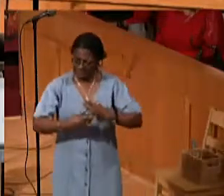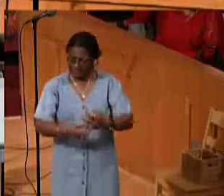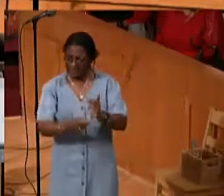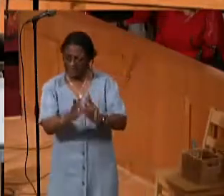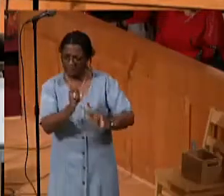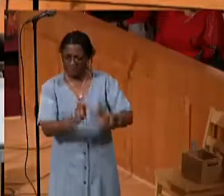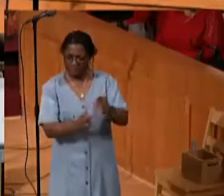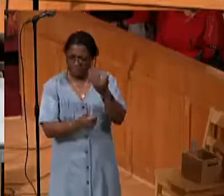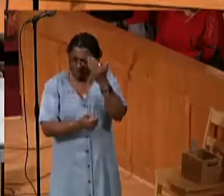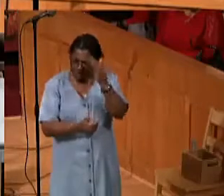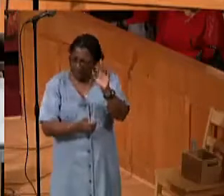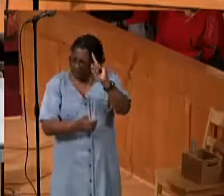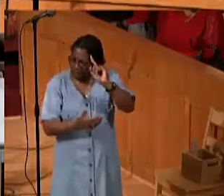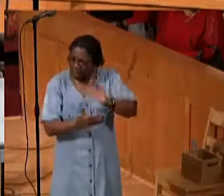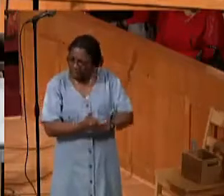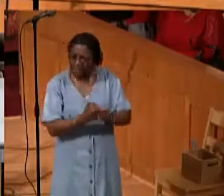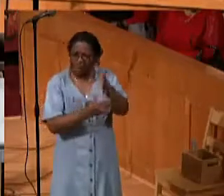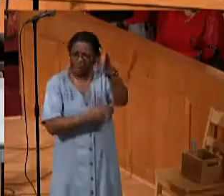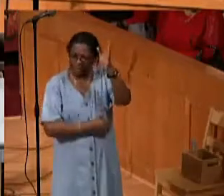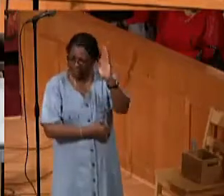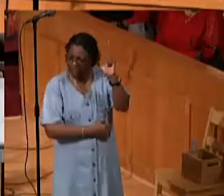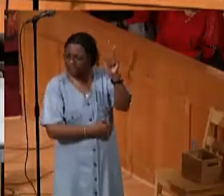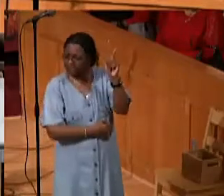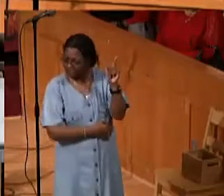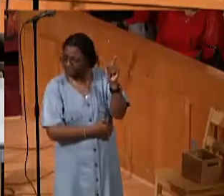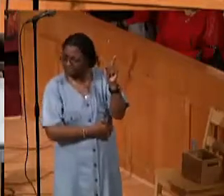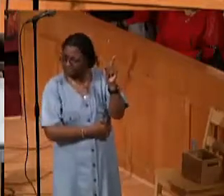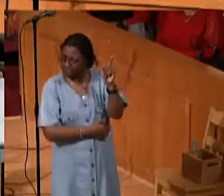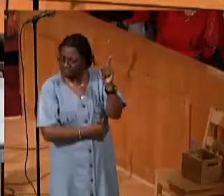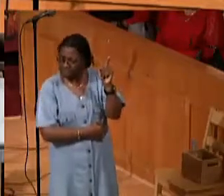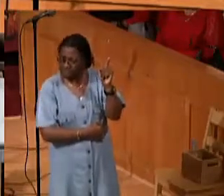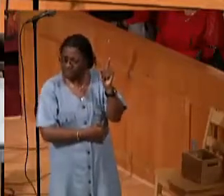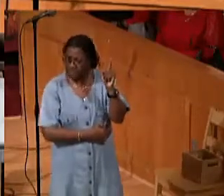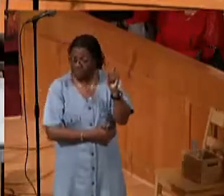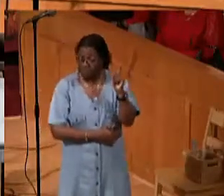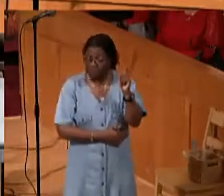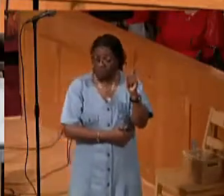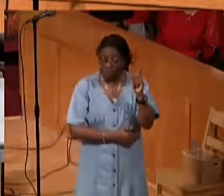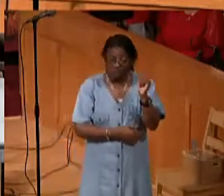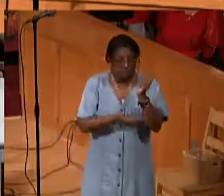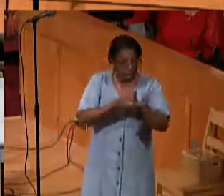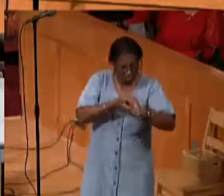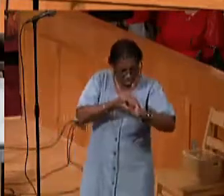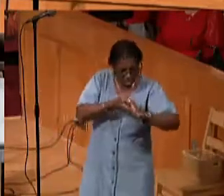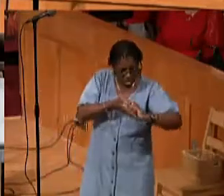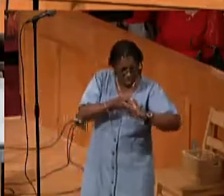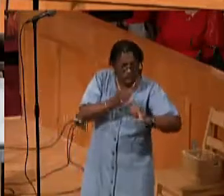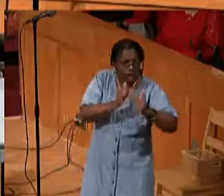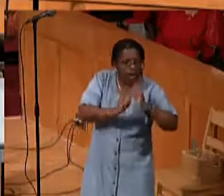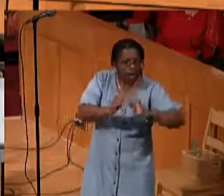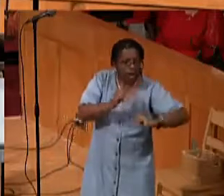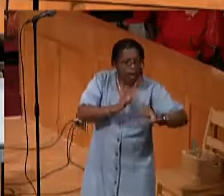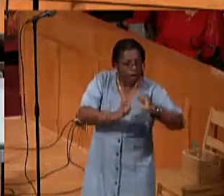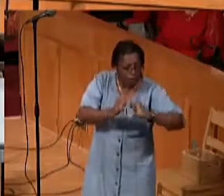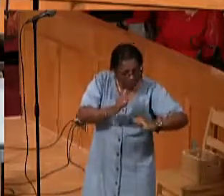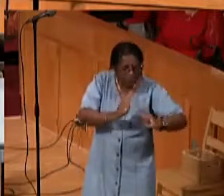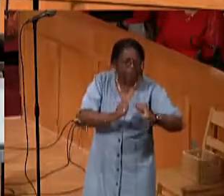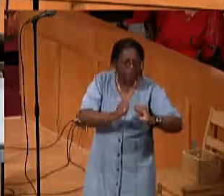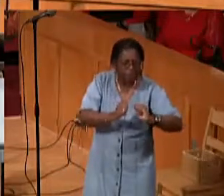who don't believe in God will write a play and a story, amen,